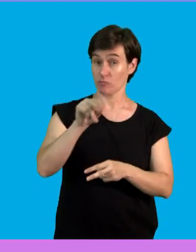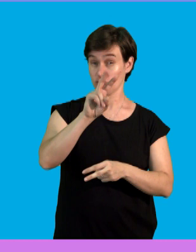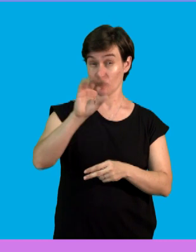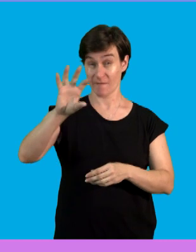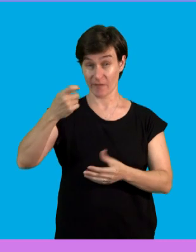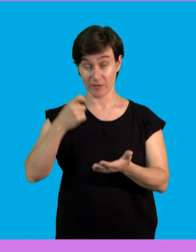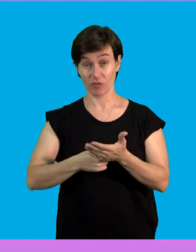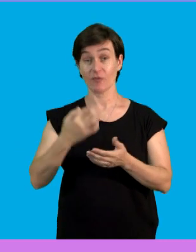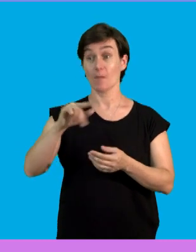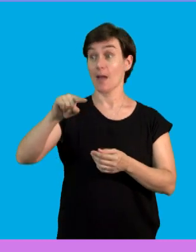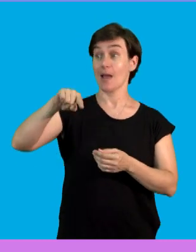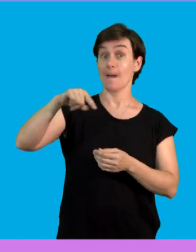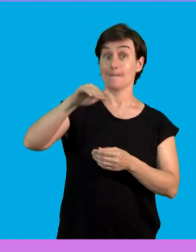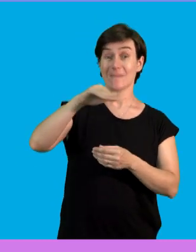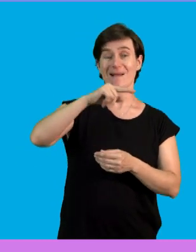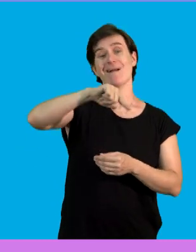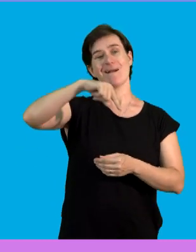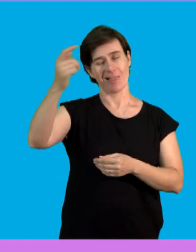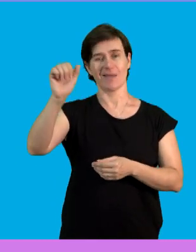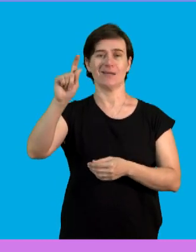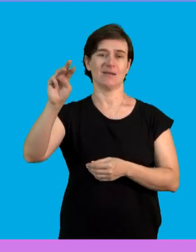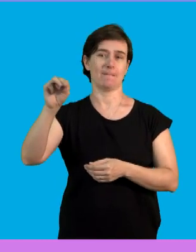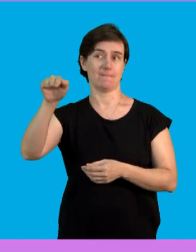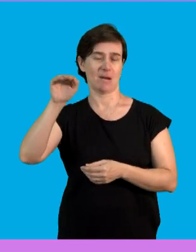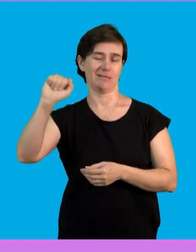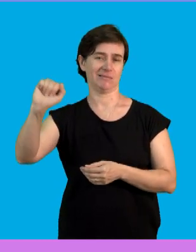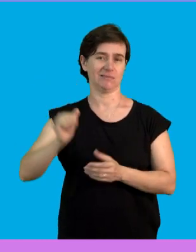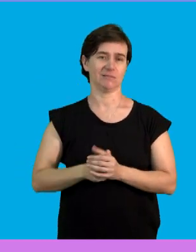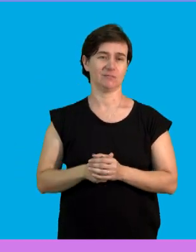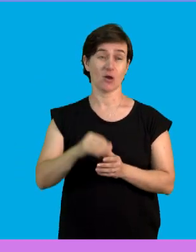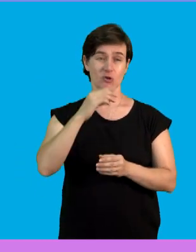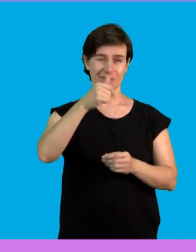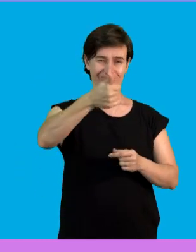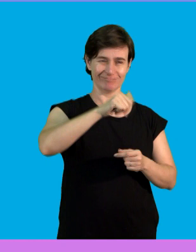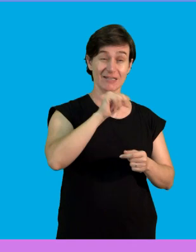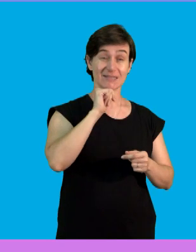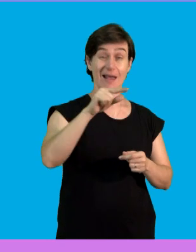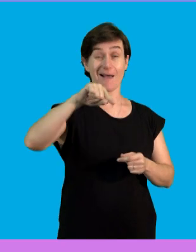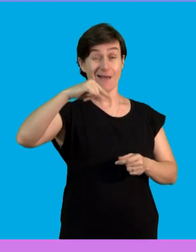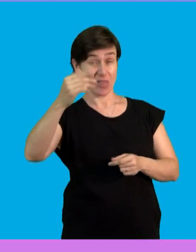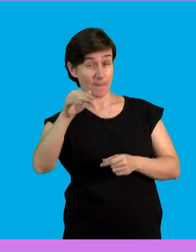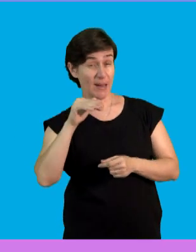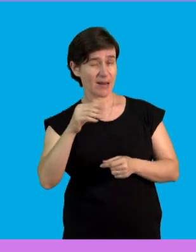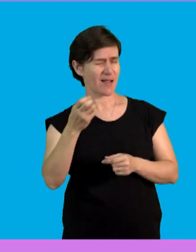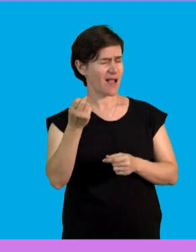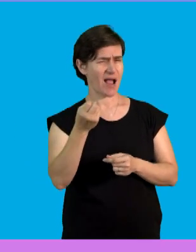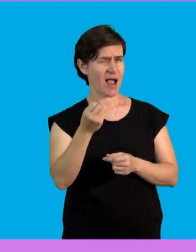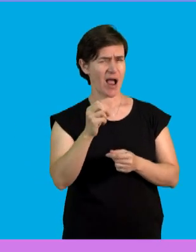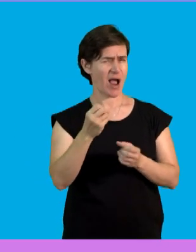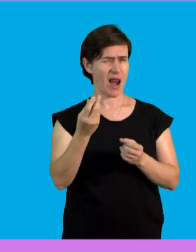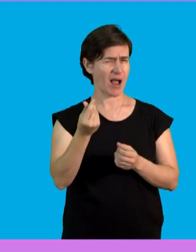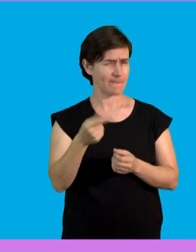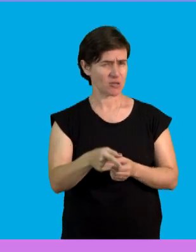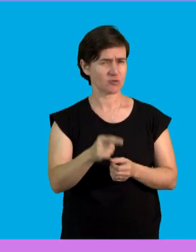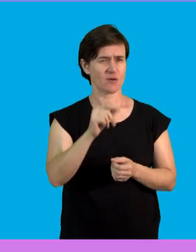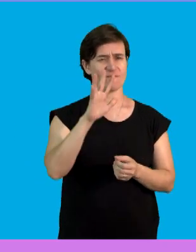another ATM. So from other banks, it's going to be 5 Rand plus our fee. So it's going